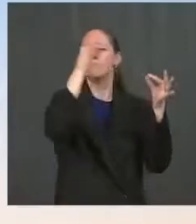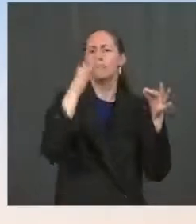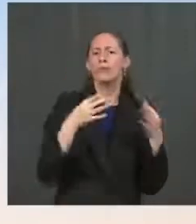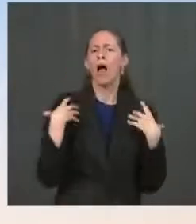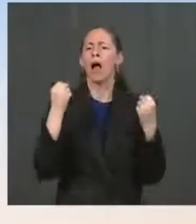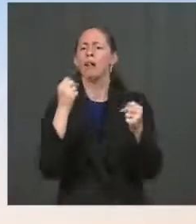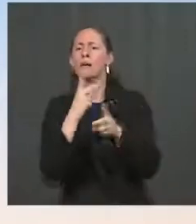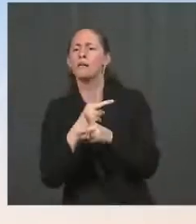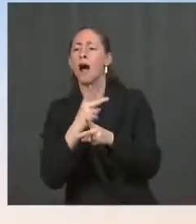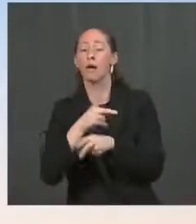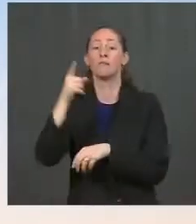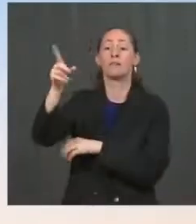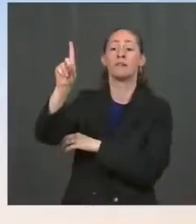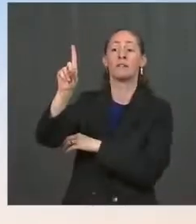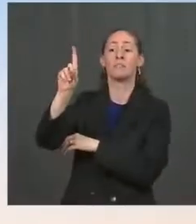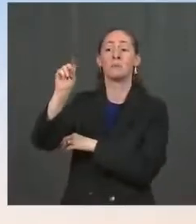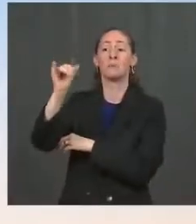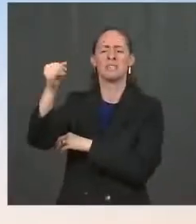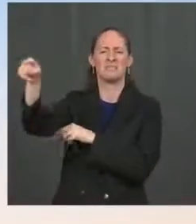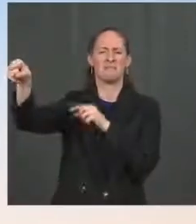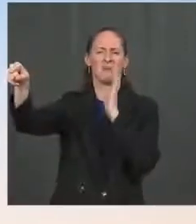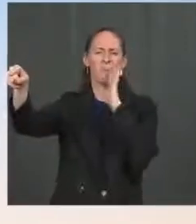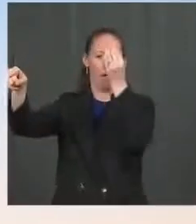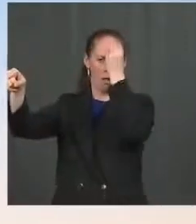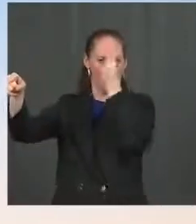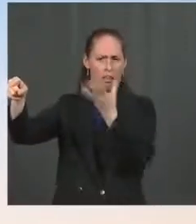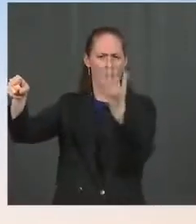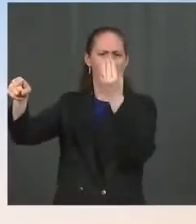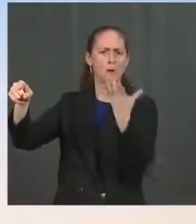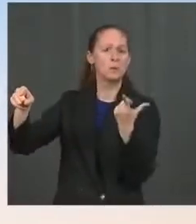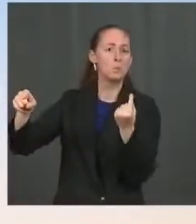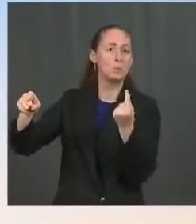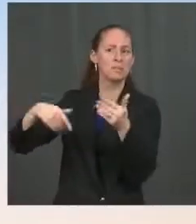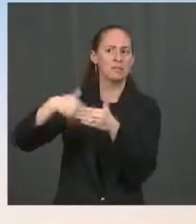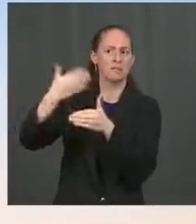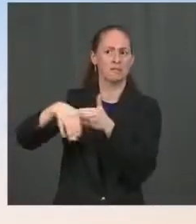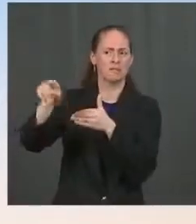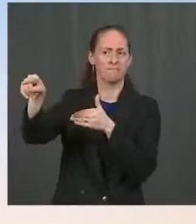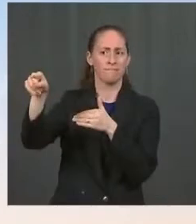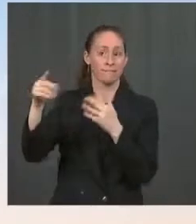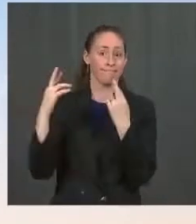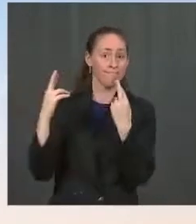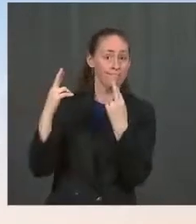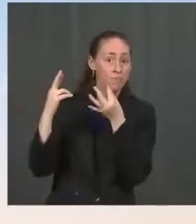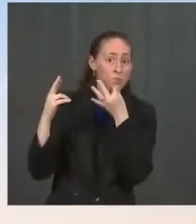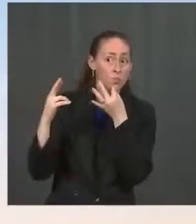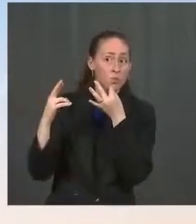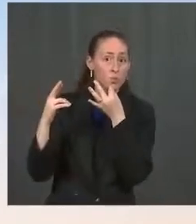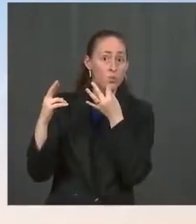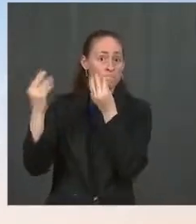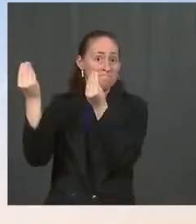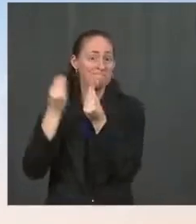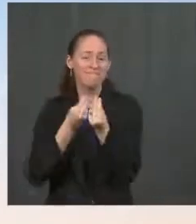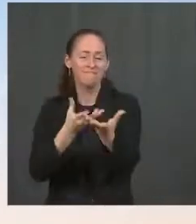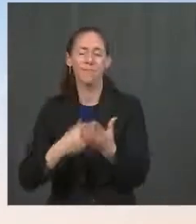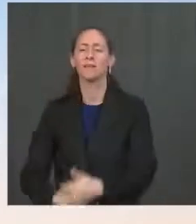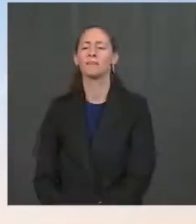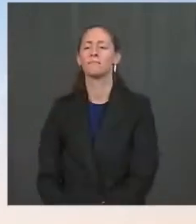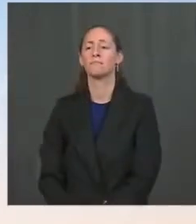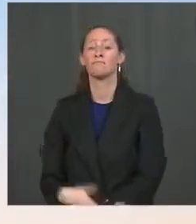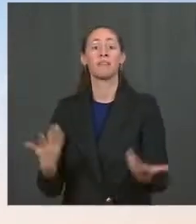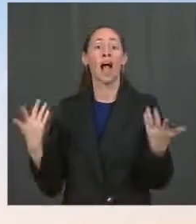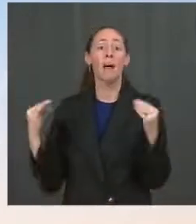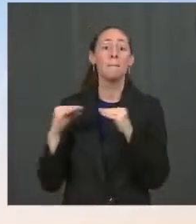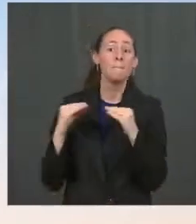any steps that they might take. Hopefully we'll hear more from them soon on that, but beyond that, the reports are